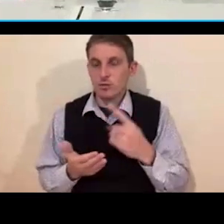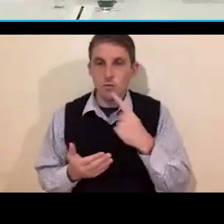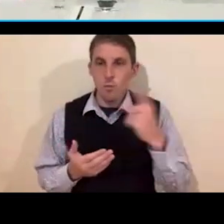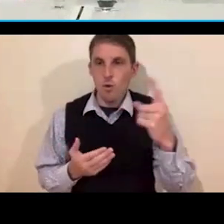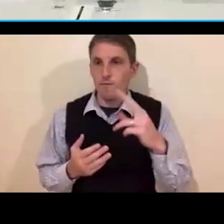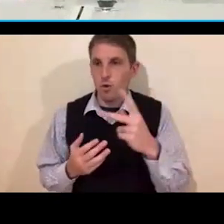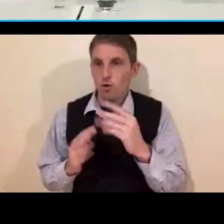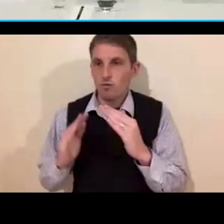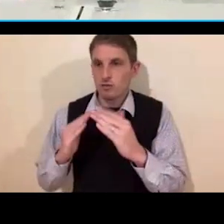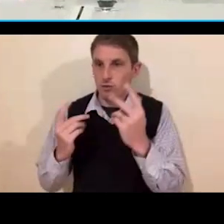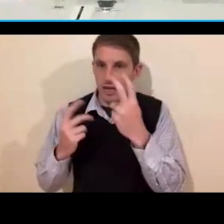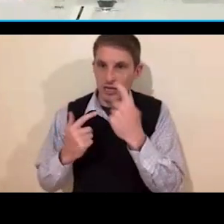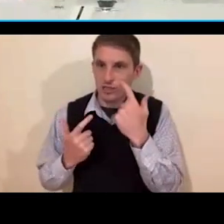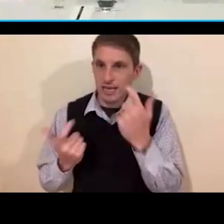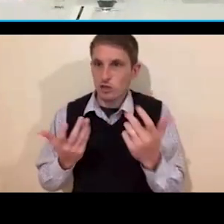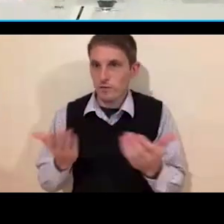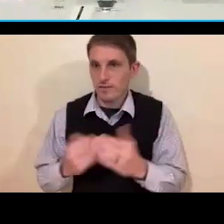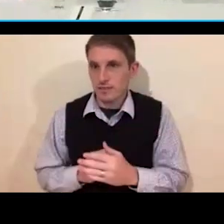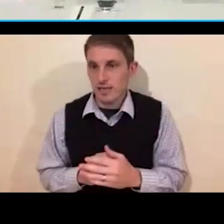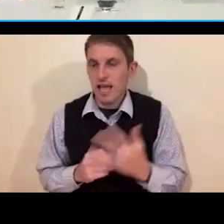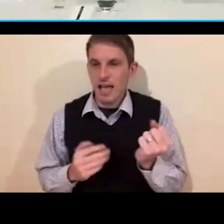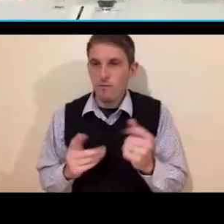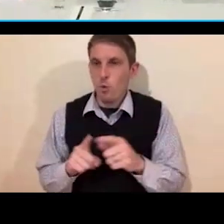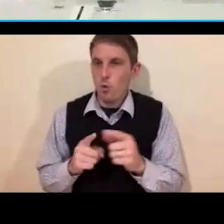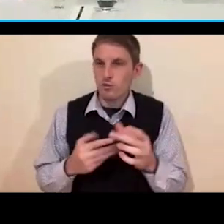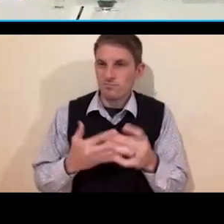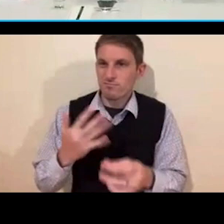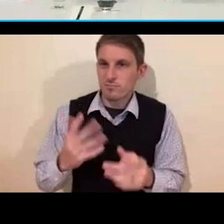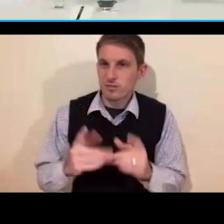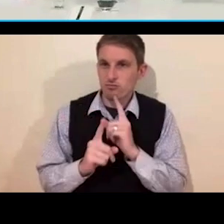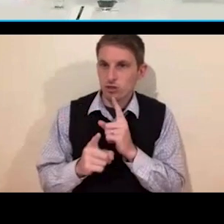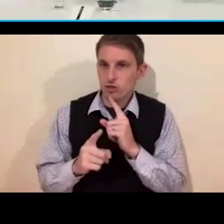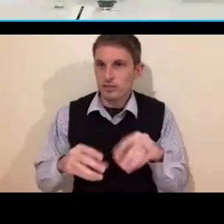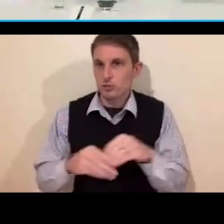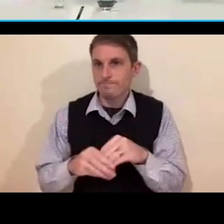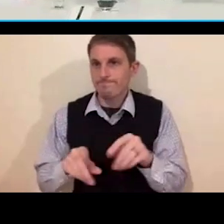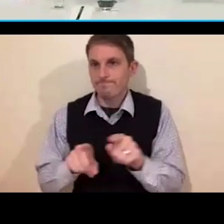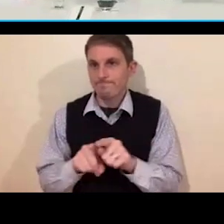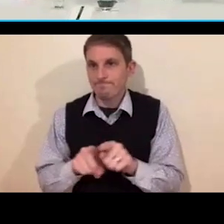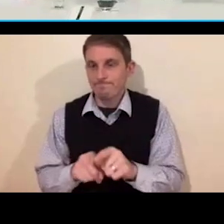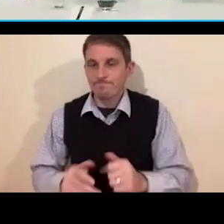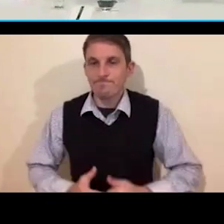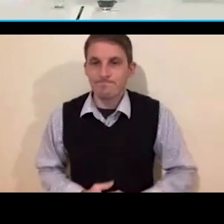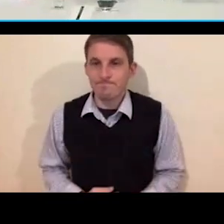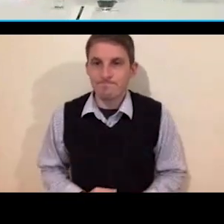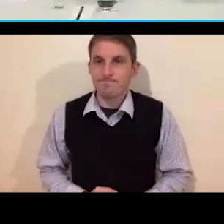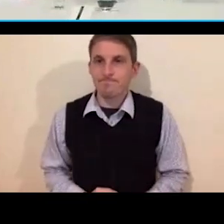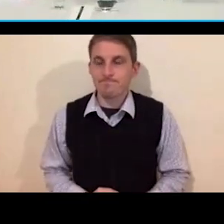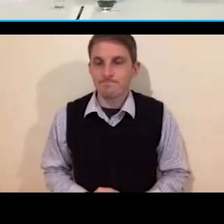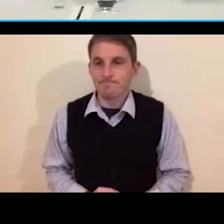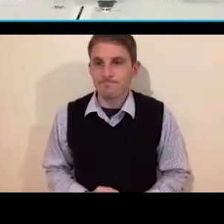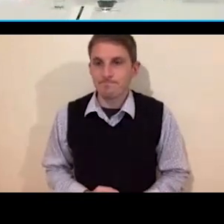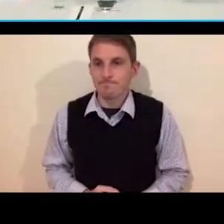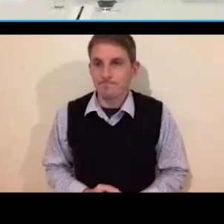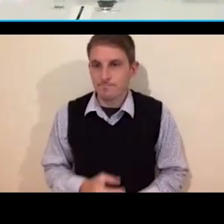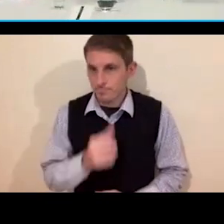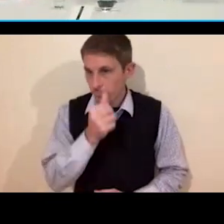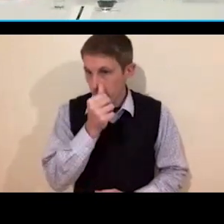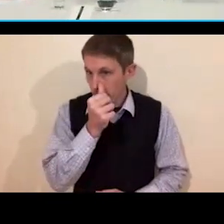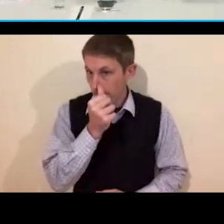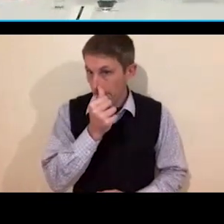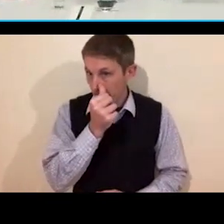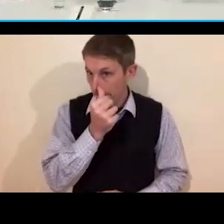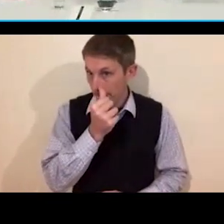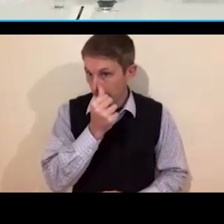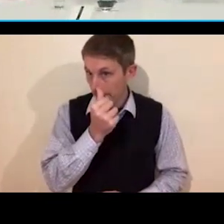residential aged care service. There's also helpful instructions and another accompanying kind of guidance. Cool. All right, there's one I can